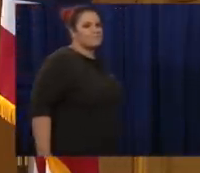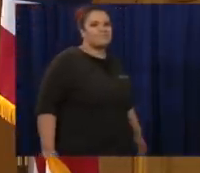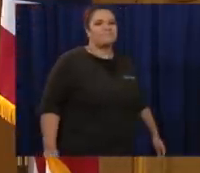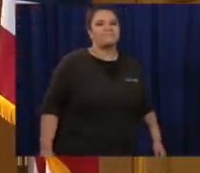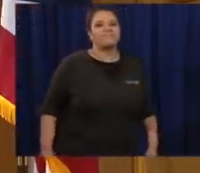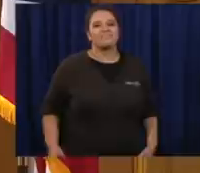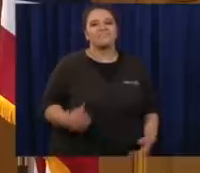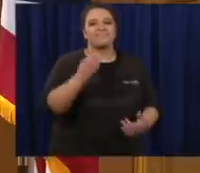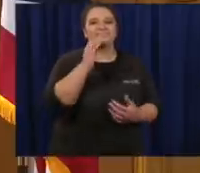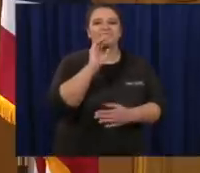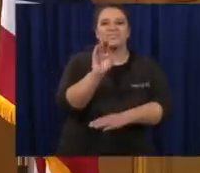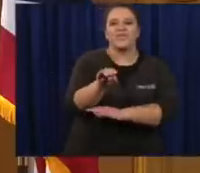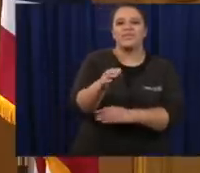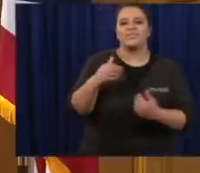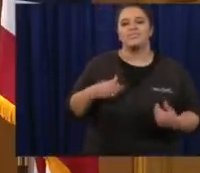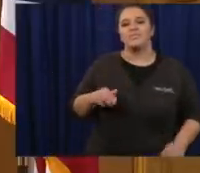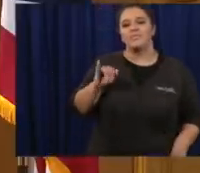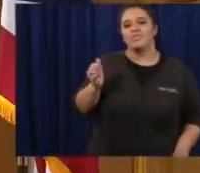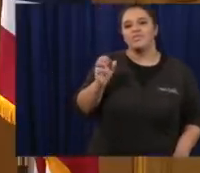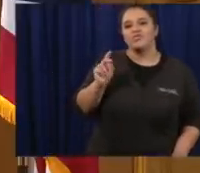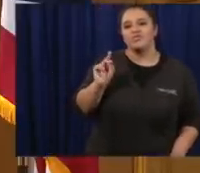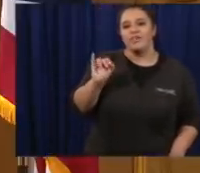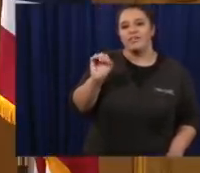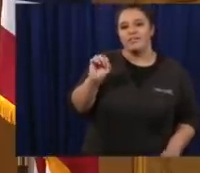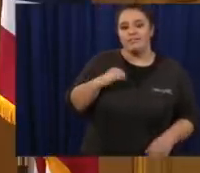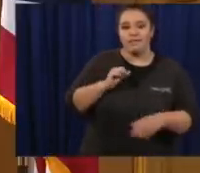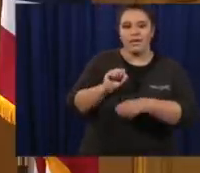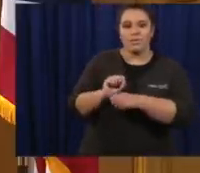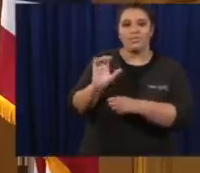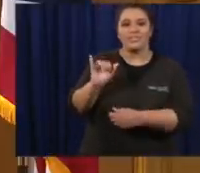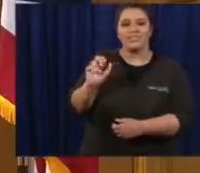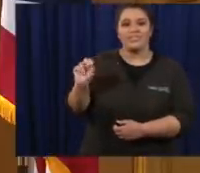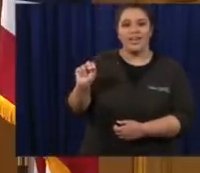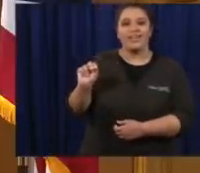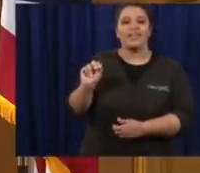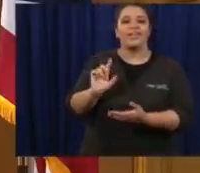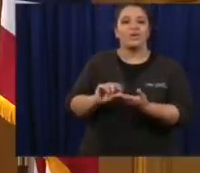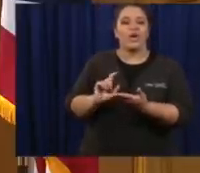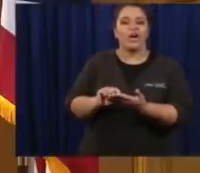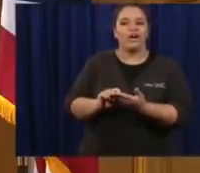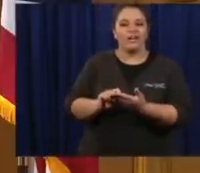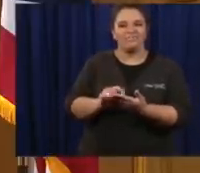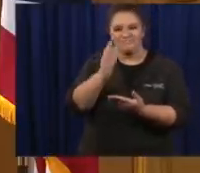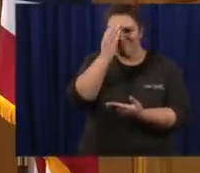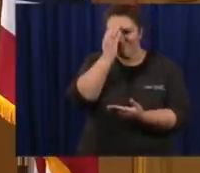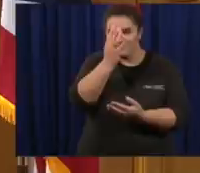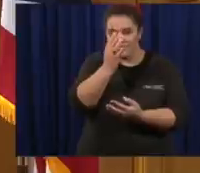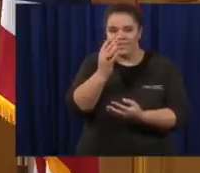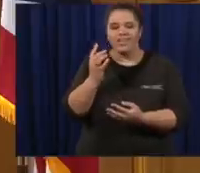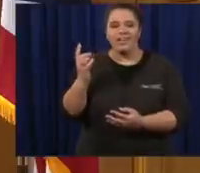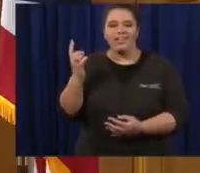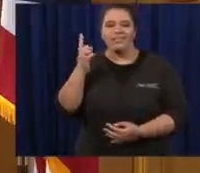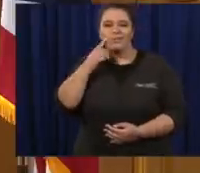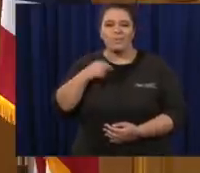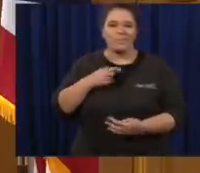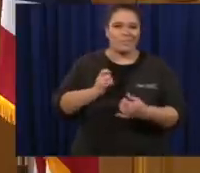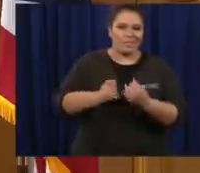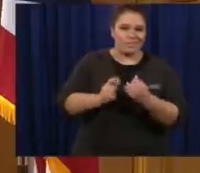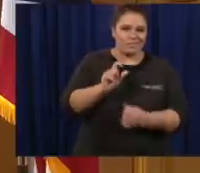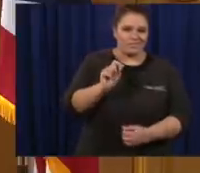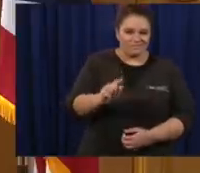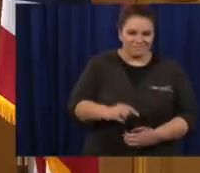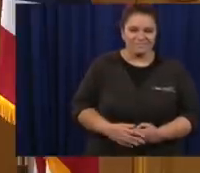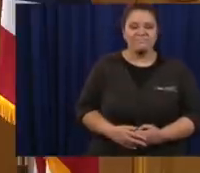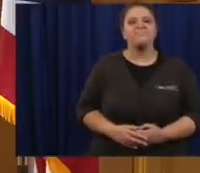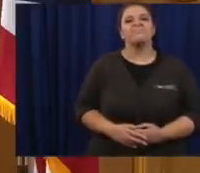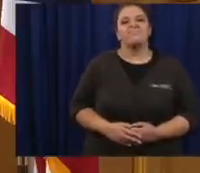Good afternoon. This is Jackie Borchert from the Cincinnati Enquirer, and I've been told I'm the last question. I've heard from some readers who are